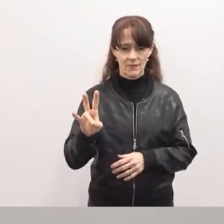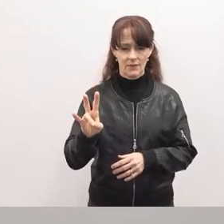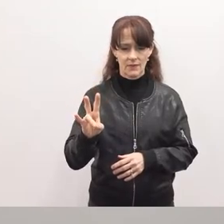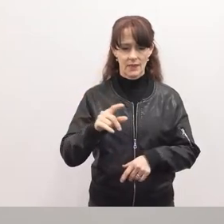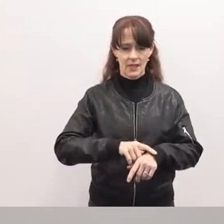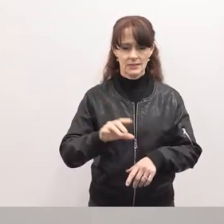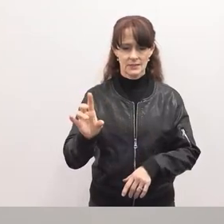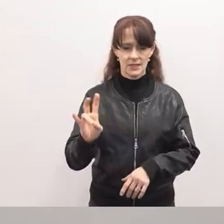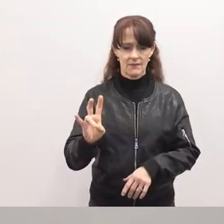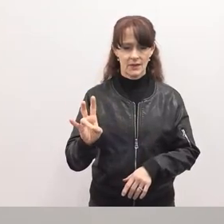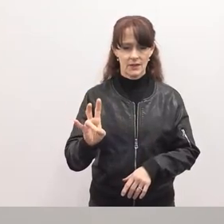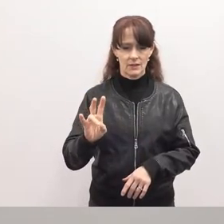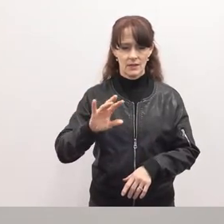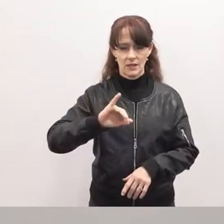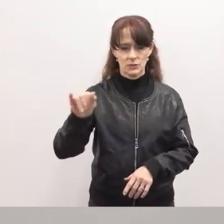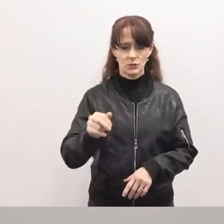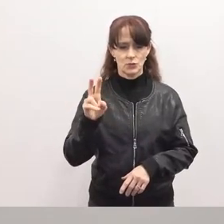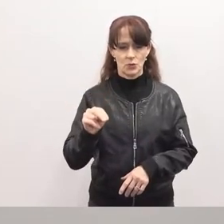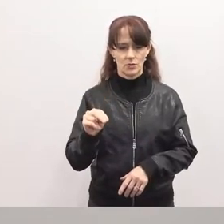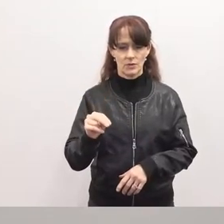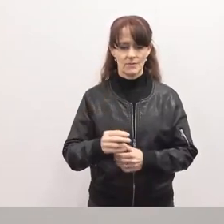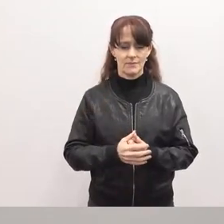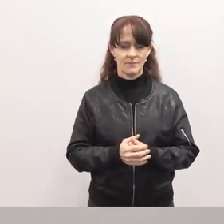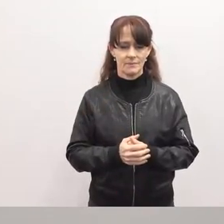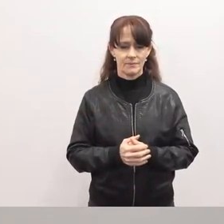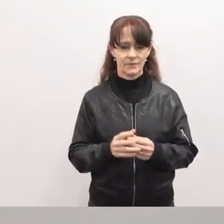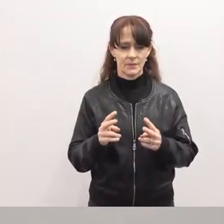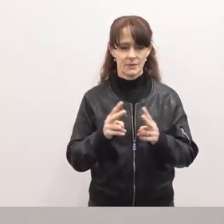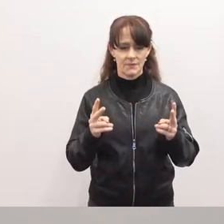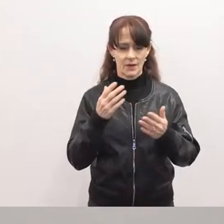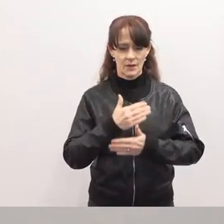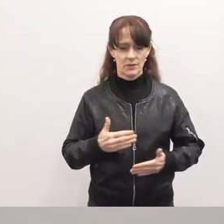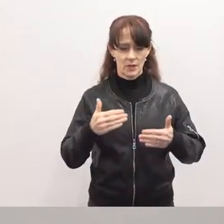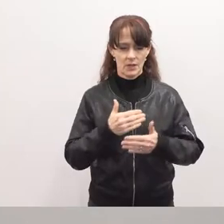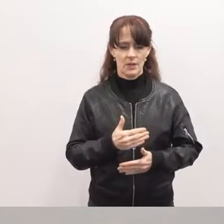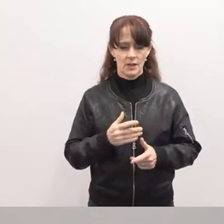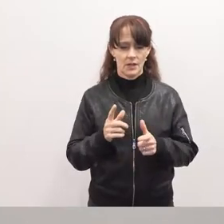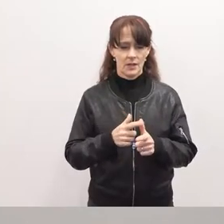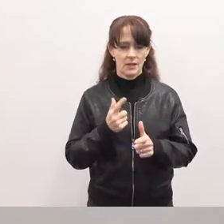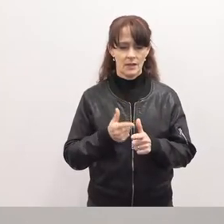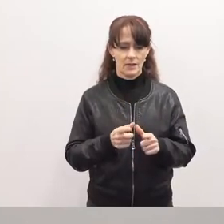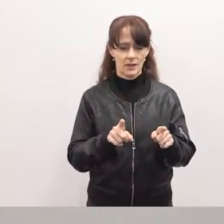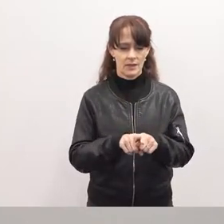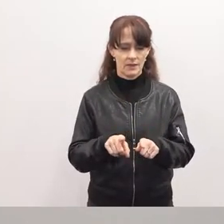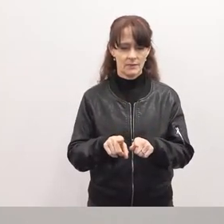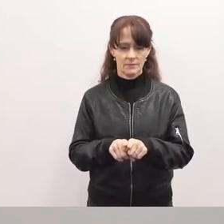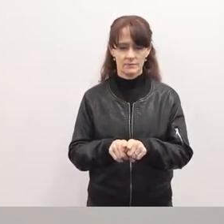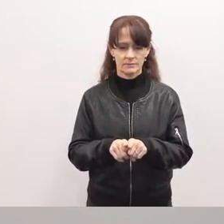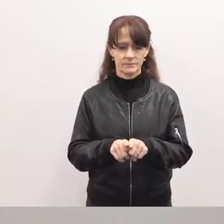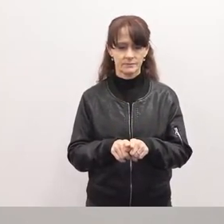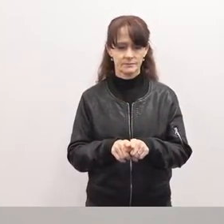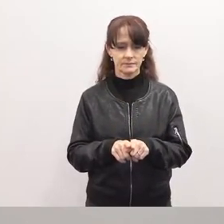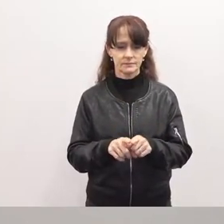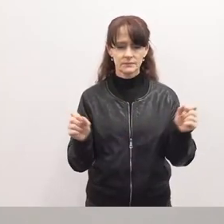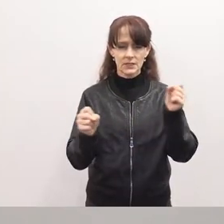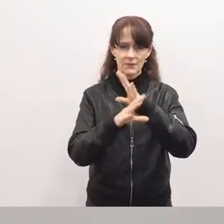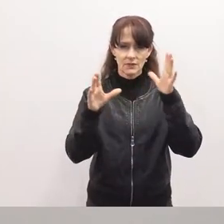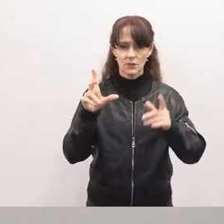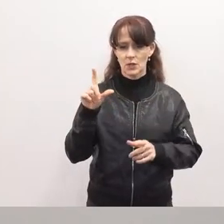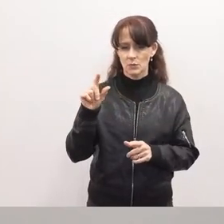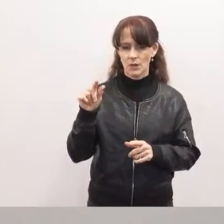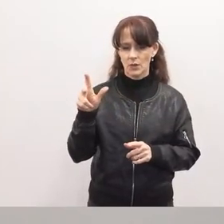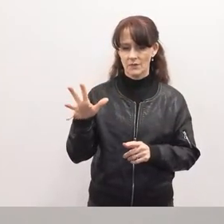7 o'clock at Jordan. So that should be very enjoyable. And then also, Vision 2035,